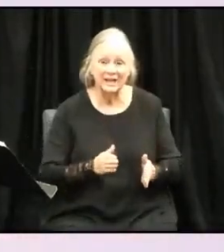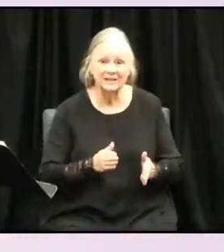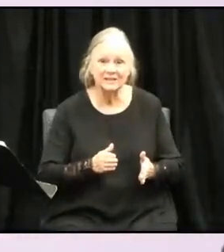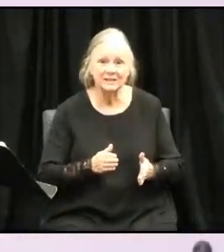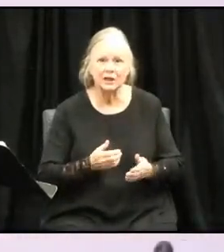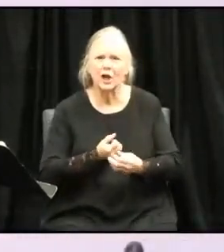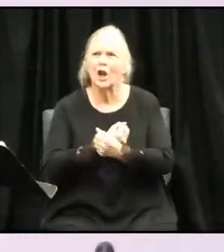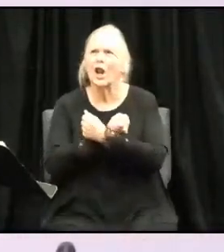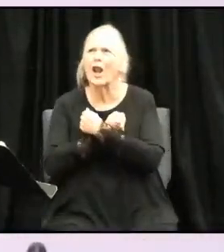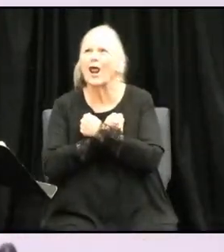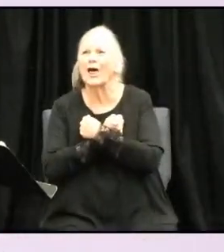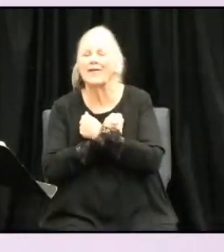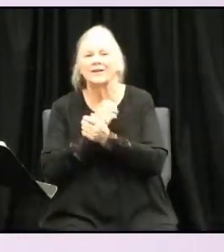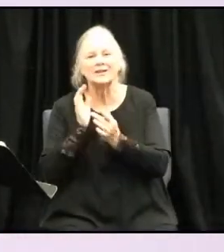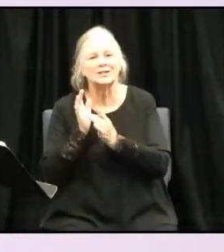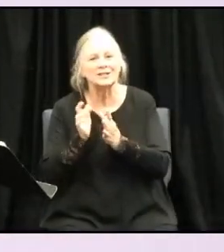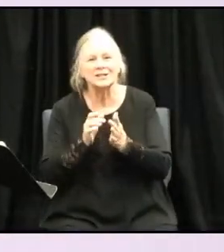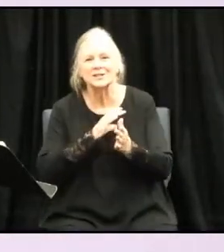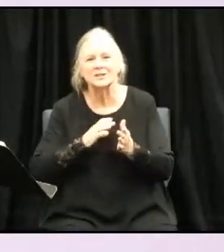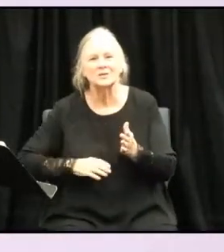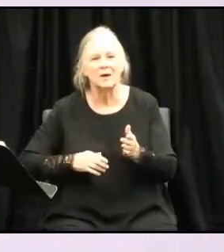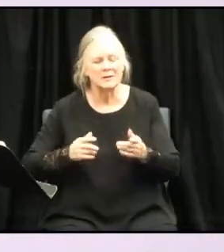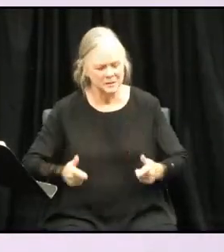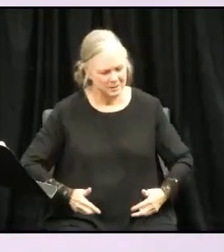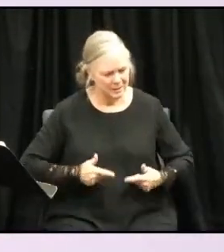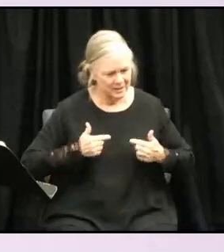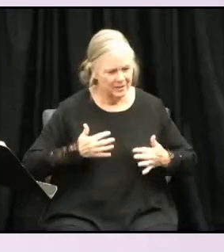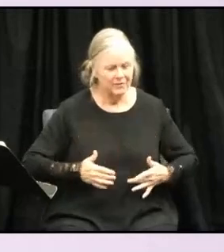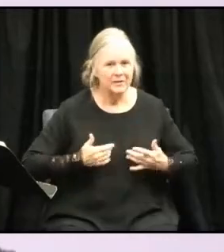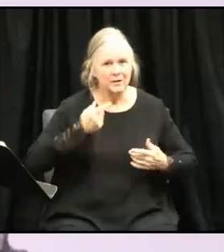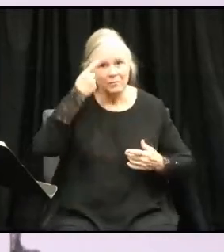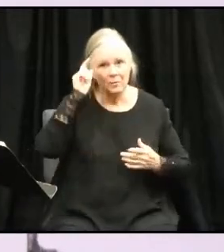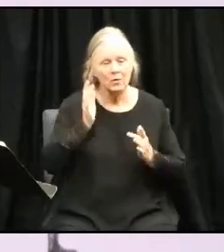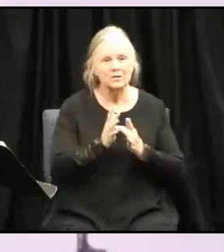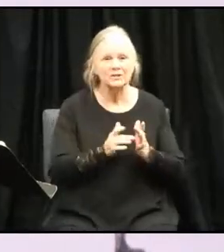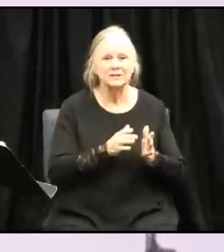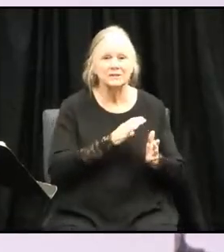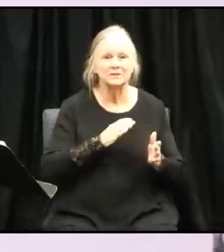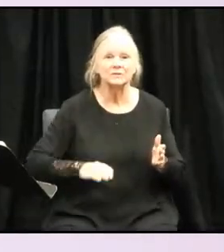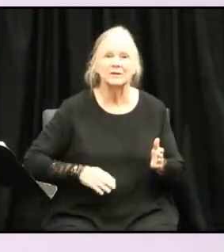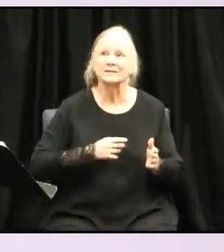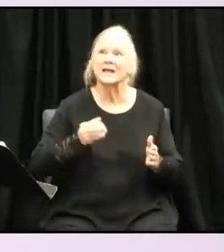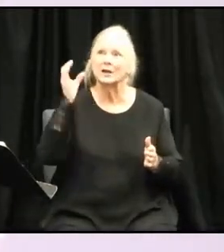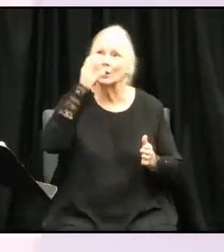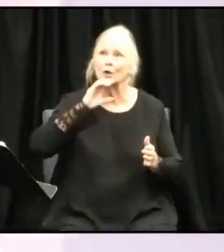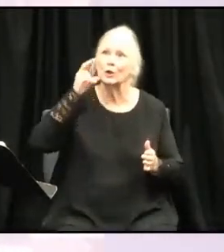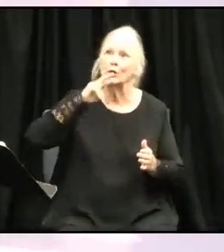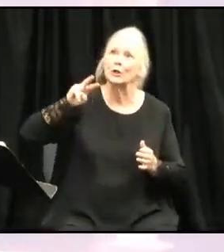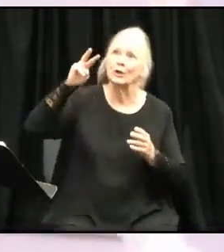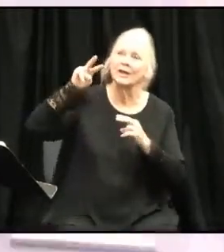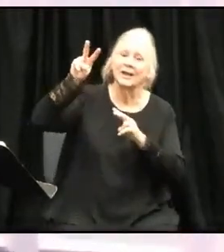Jesus Christ, living for Jesus Christ, and looking for his blessed return.